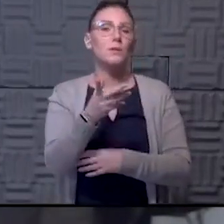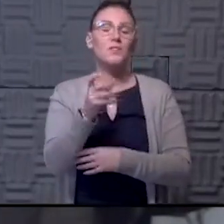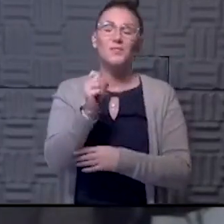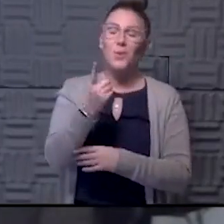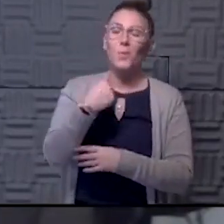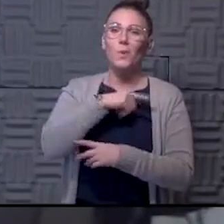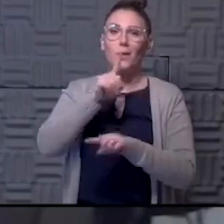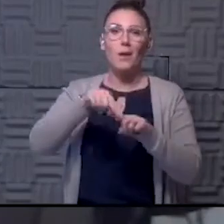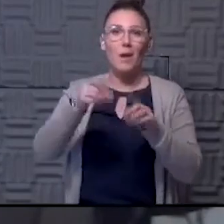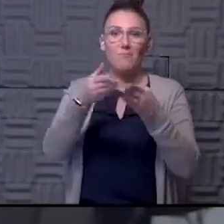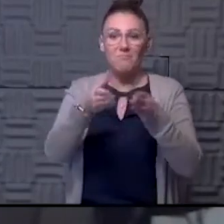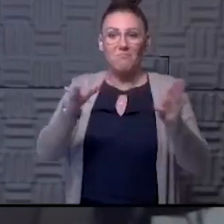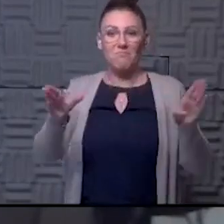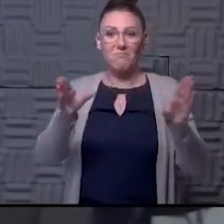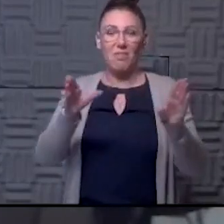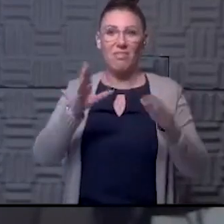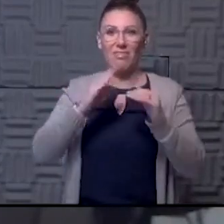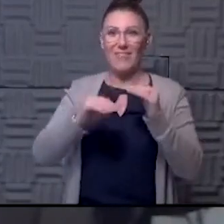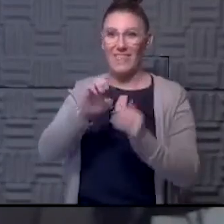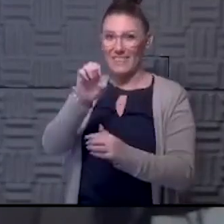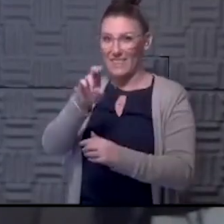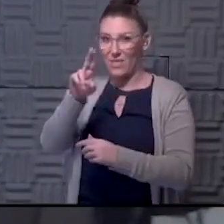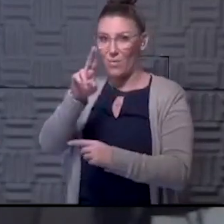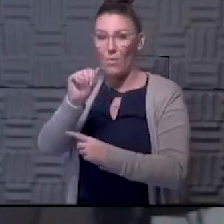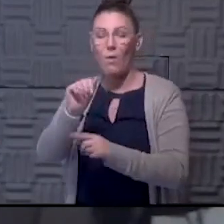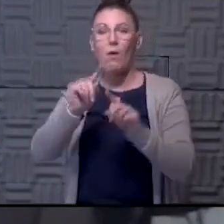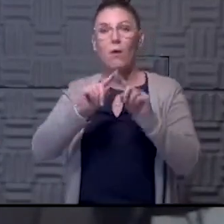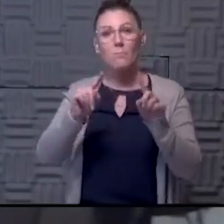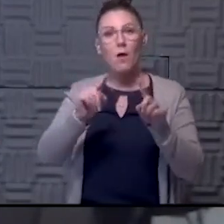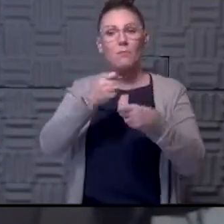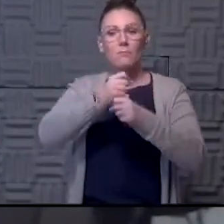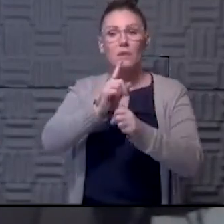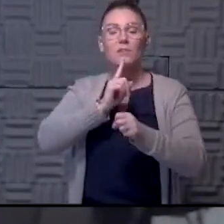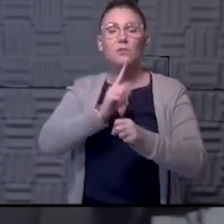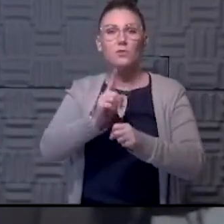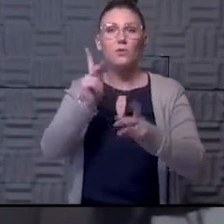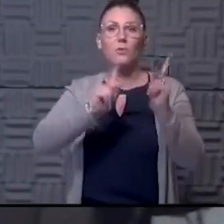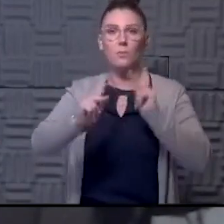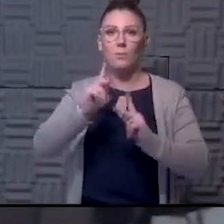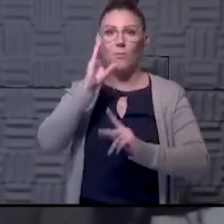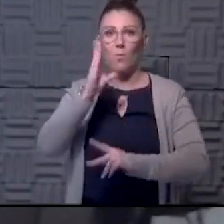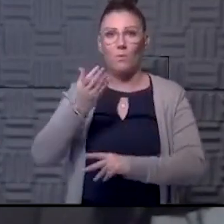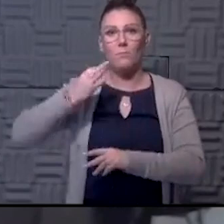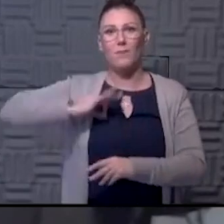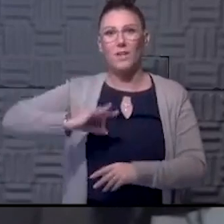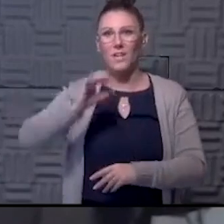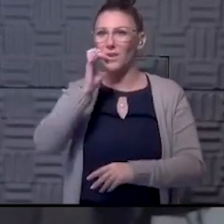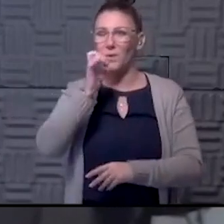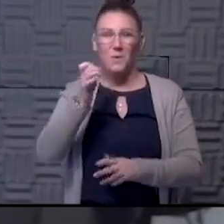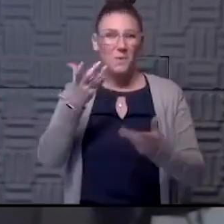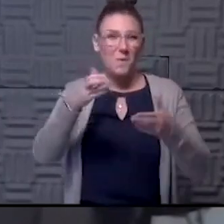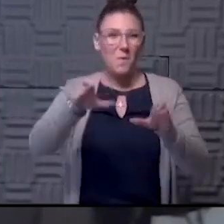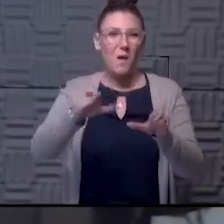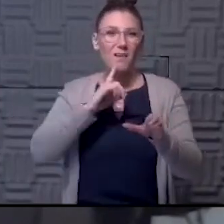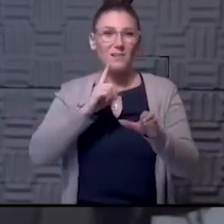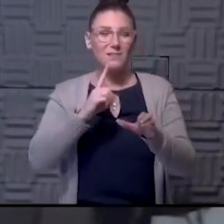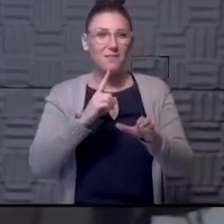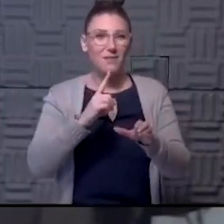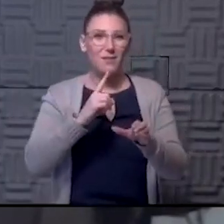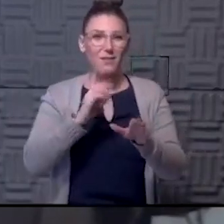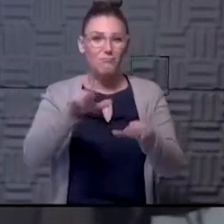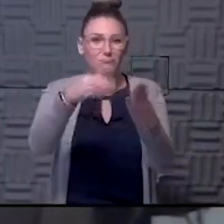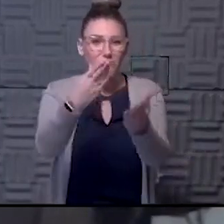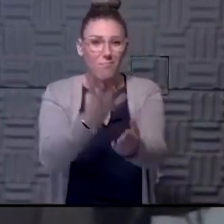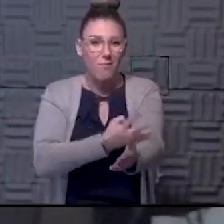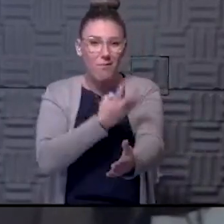allow. But, we really want to make sure this is going to people who are likely to benefit. We don't want to be giving infusions to people that are very